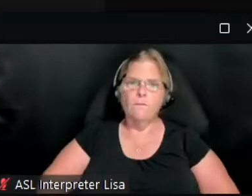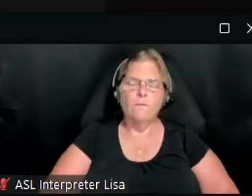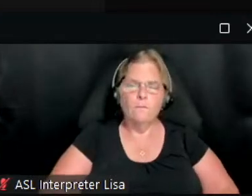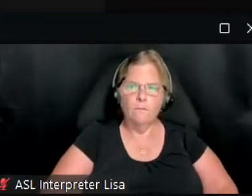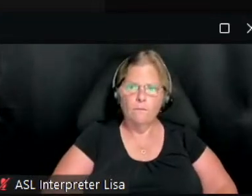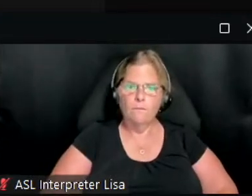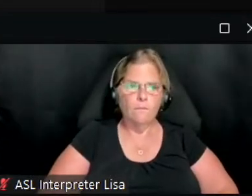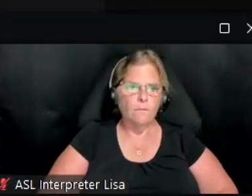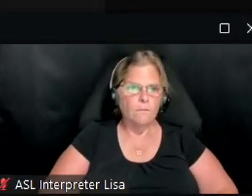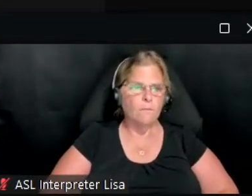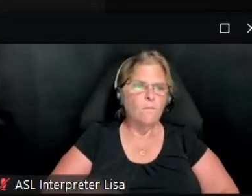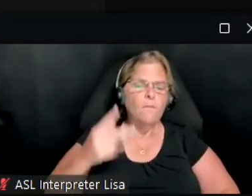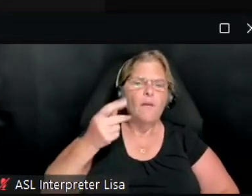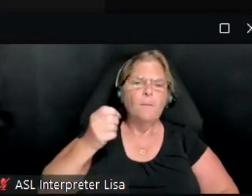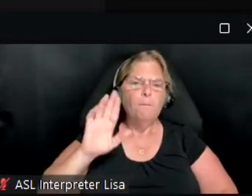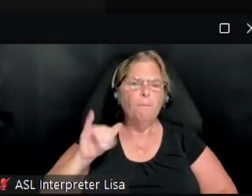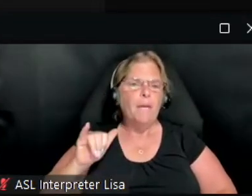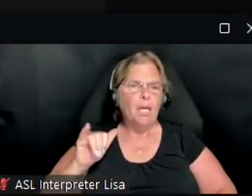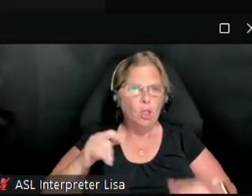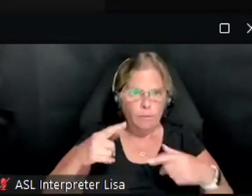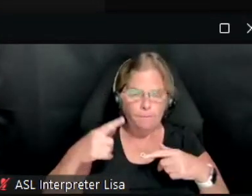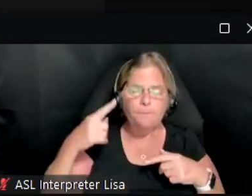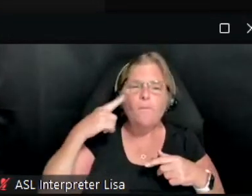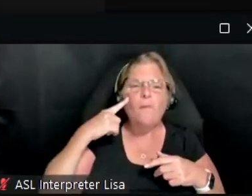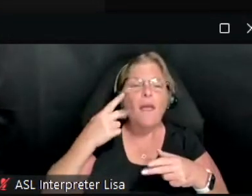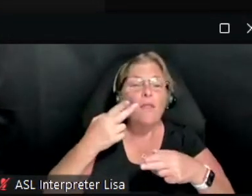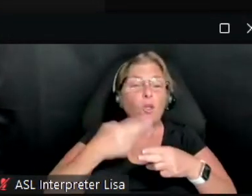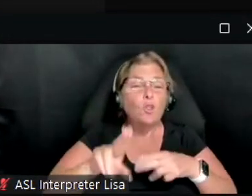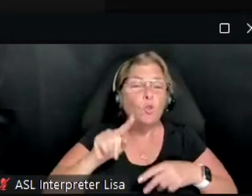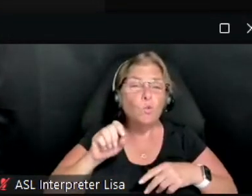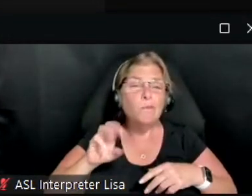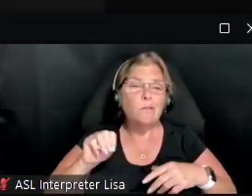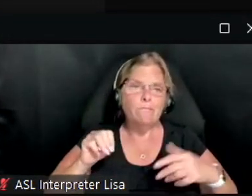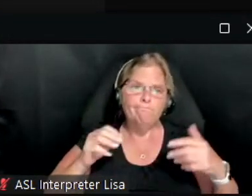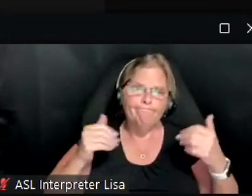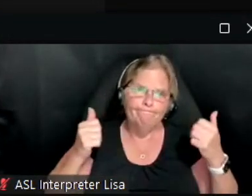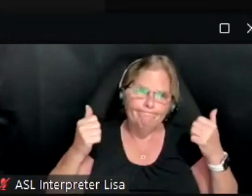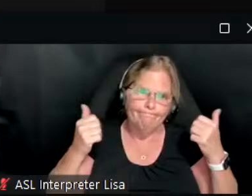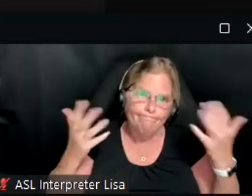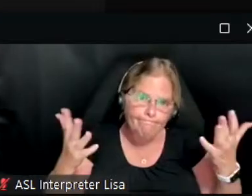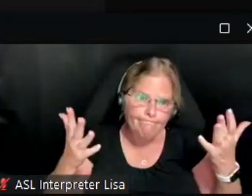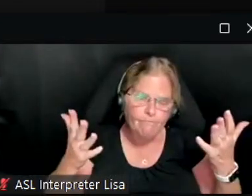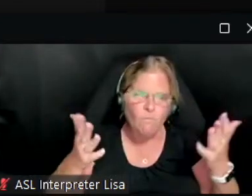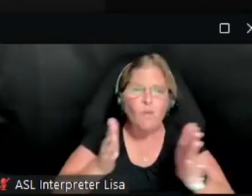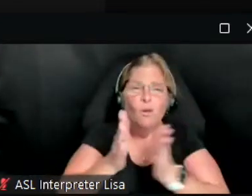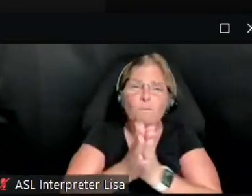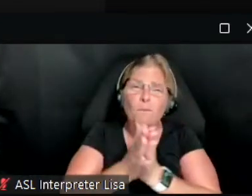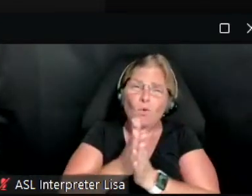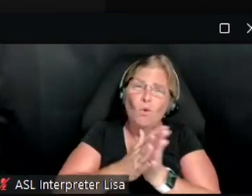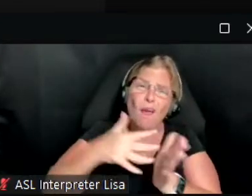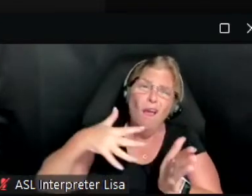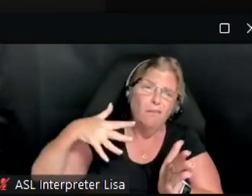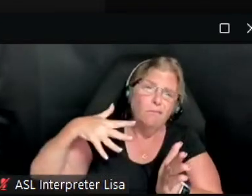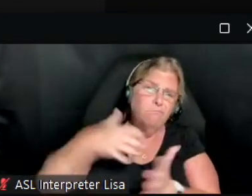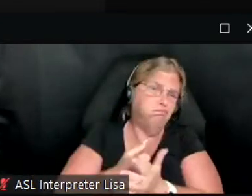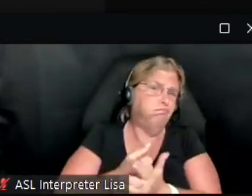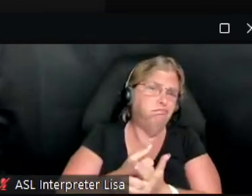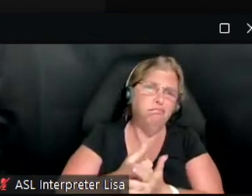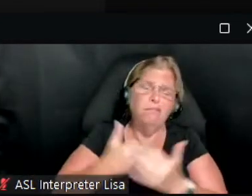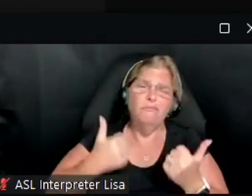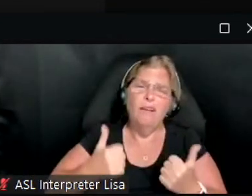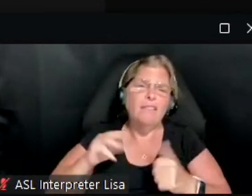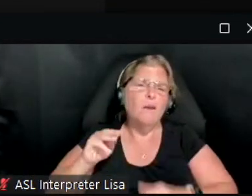Well, short term, I don't know. Morale is really bad right now. People